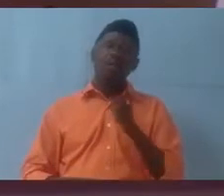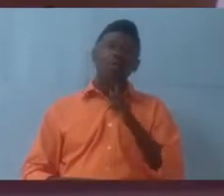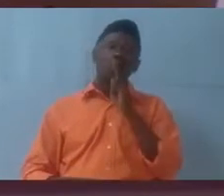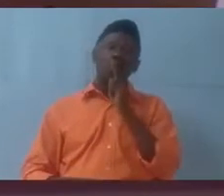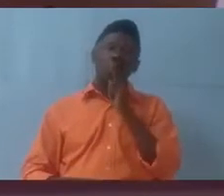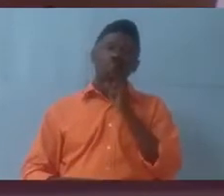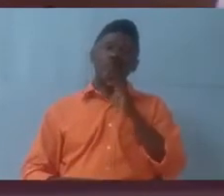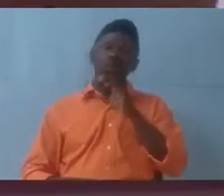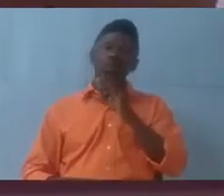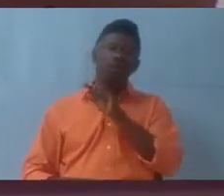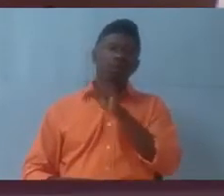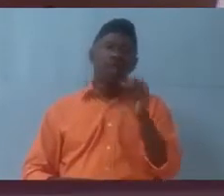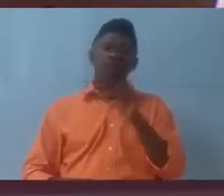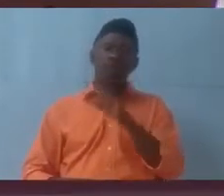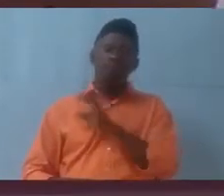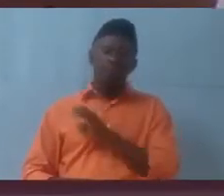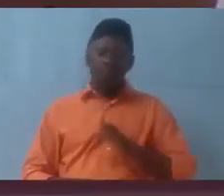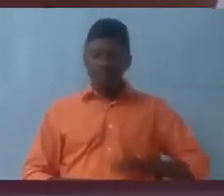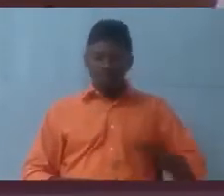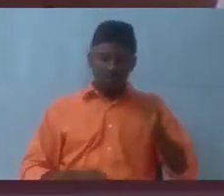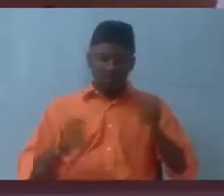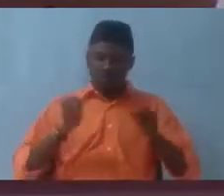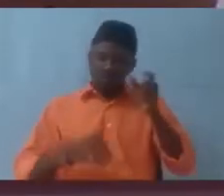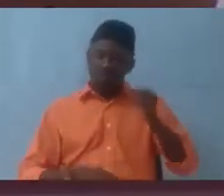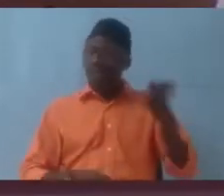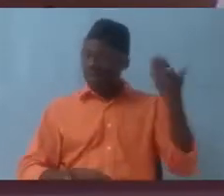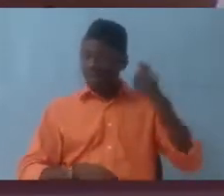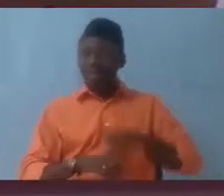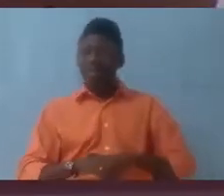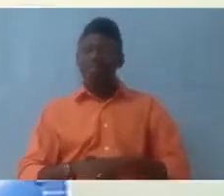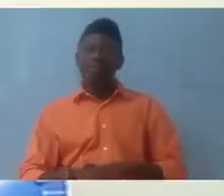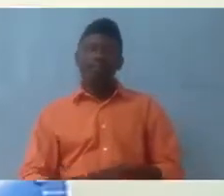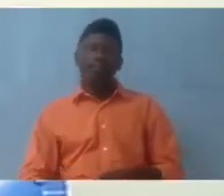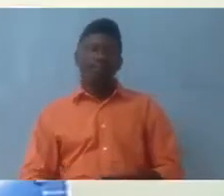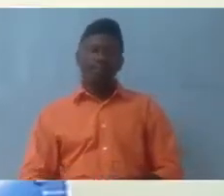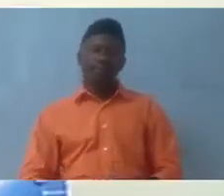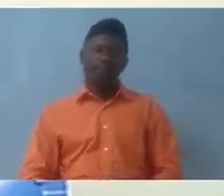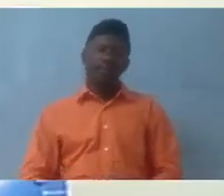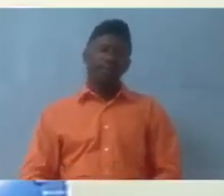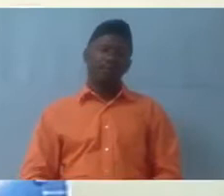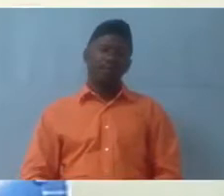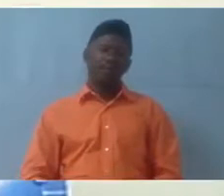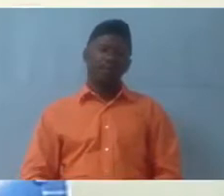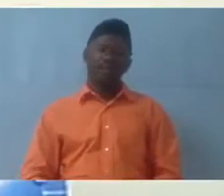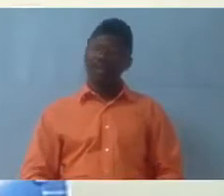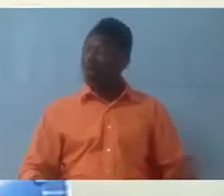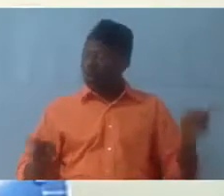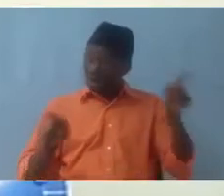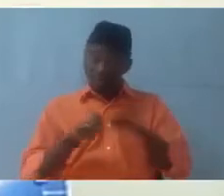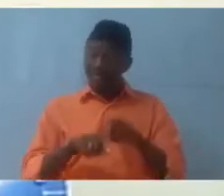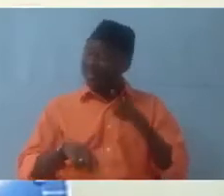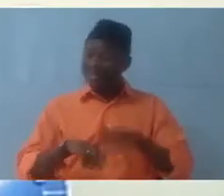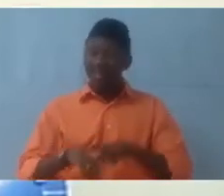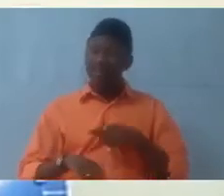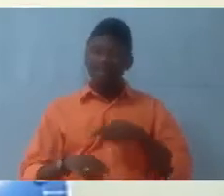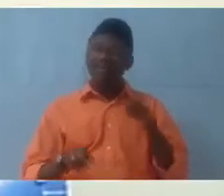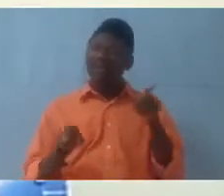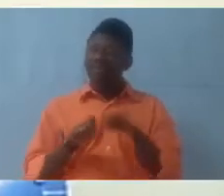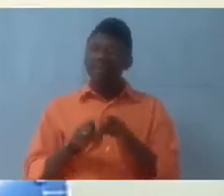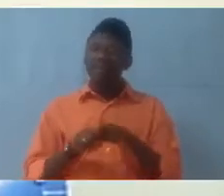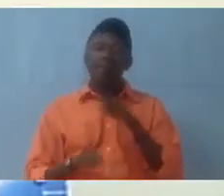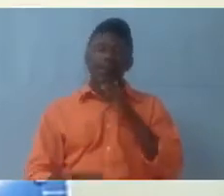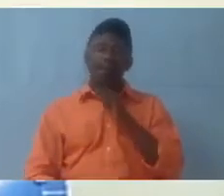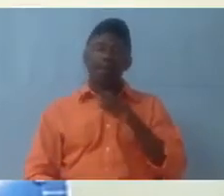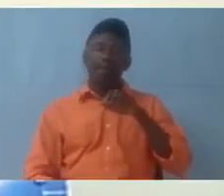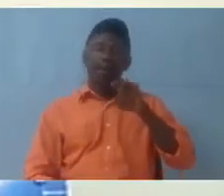xew ba nga gisee ak mom ak kan moy won chief justice bi jamono bobu the CJ at the time is still Emmanuel Fakbele betey rek Emmanuel Fakbele mo fa